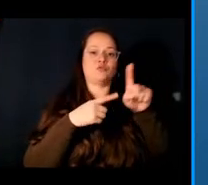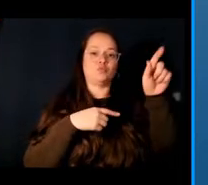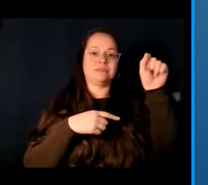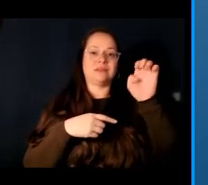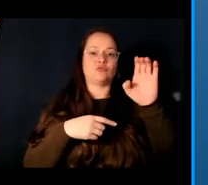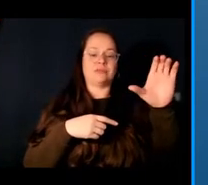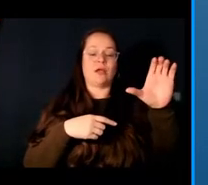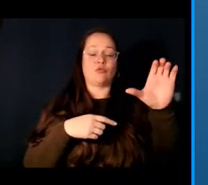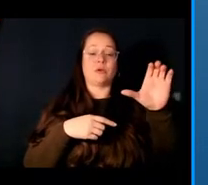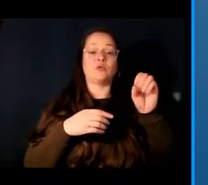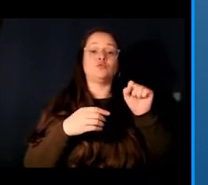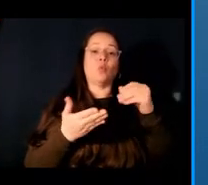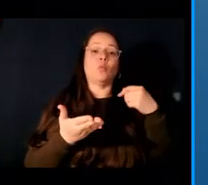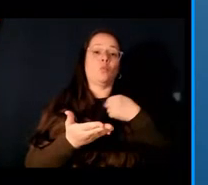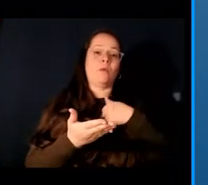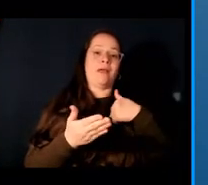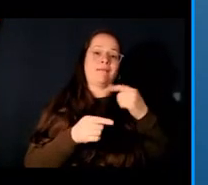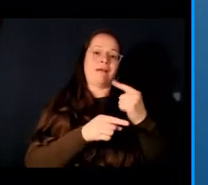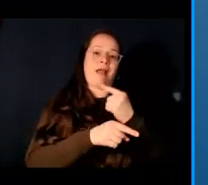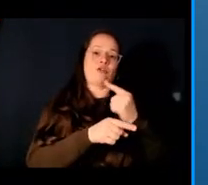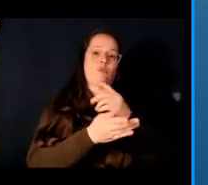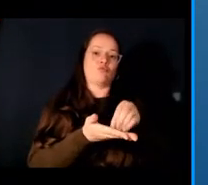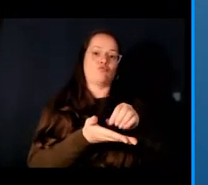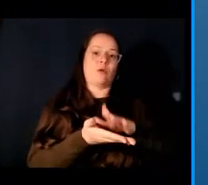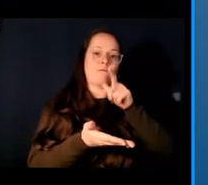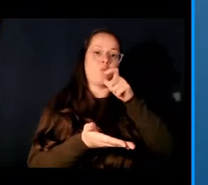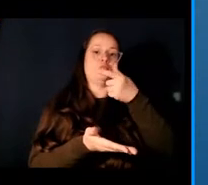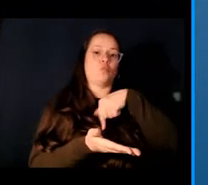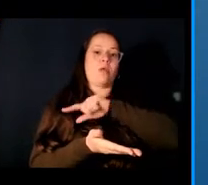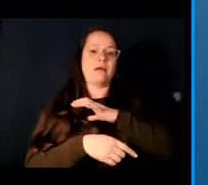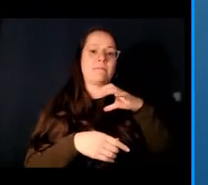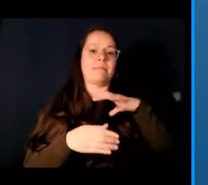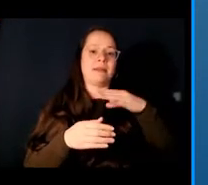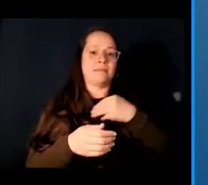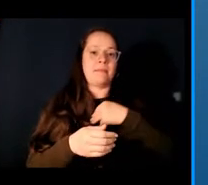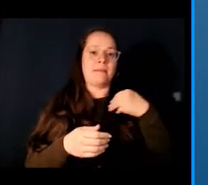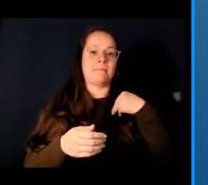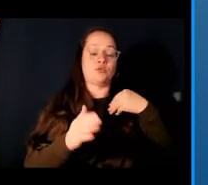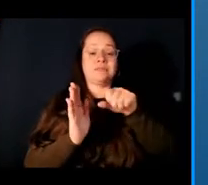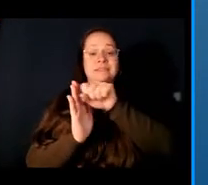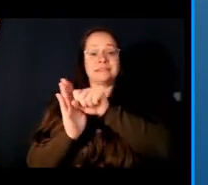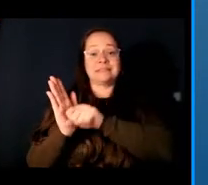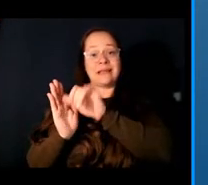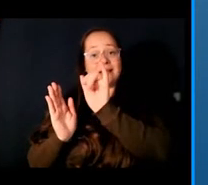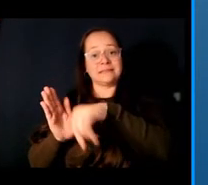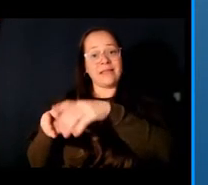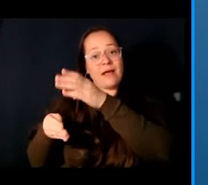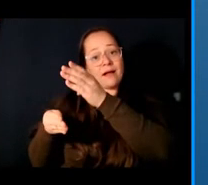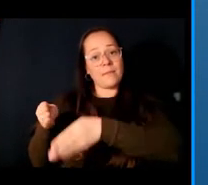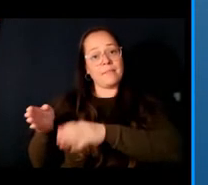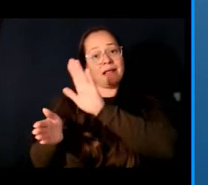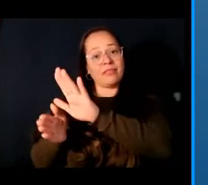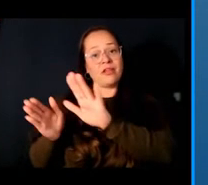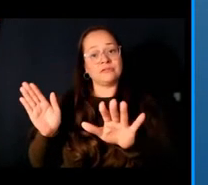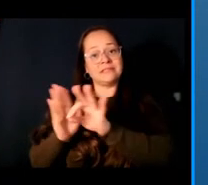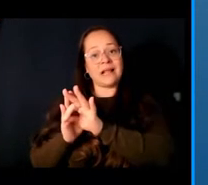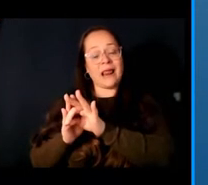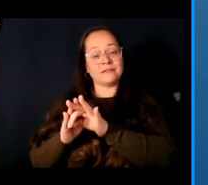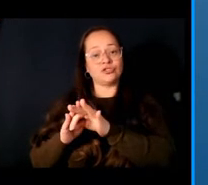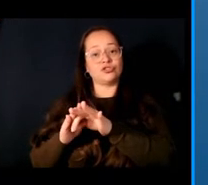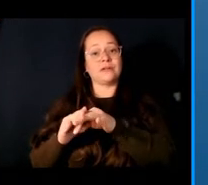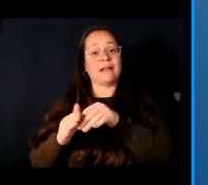so that we have an accurate record of who is qualified to vote at the national their selection of delegates late in the